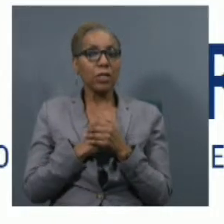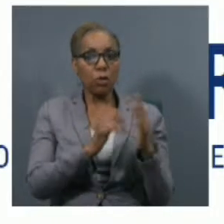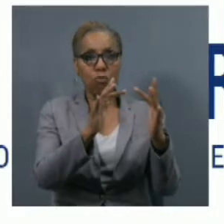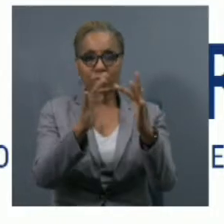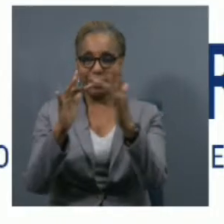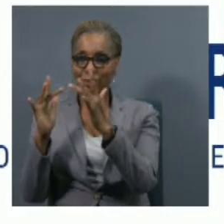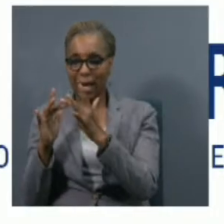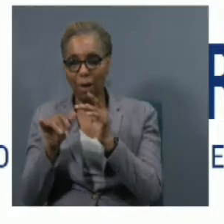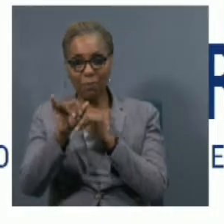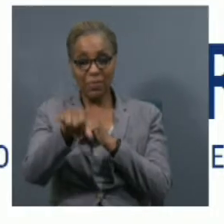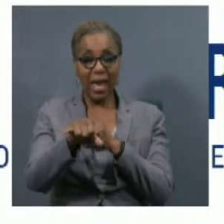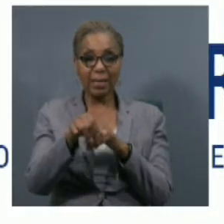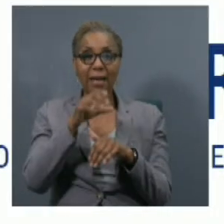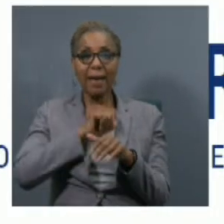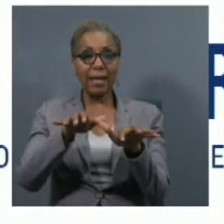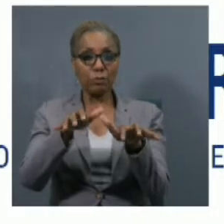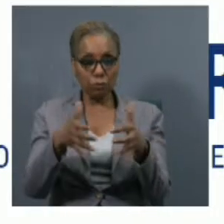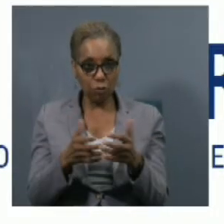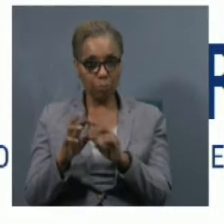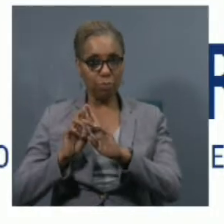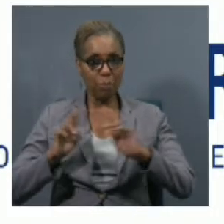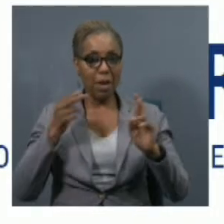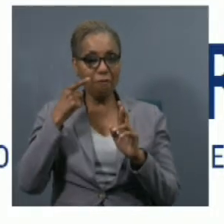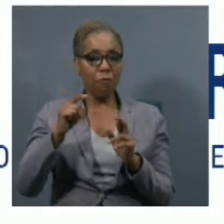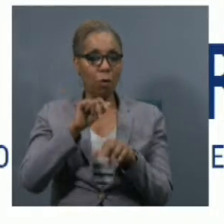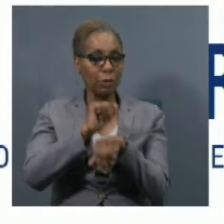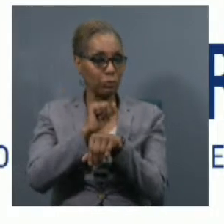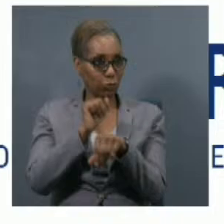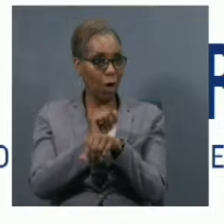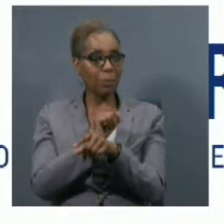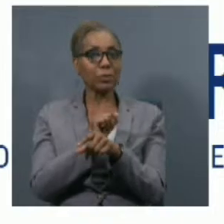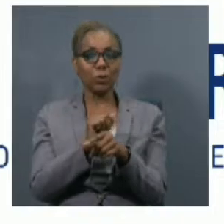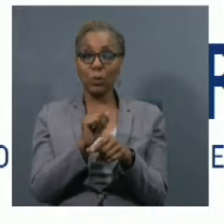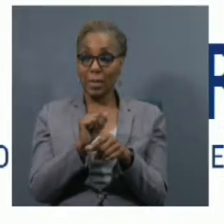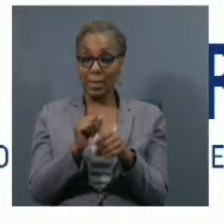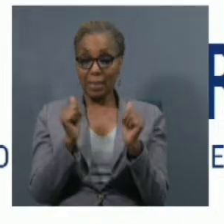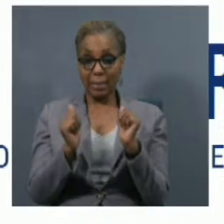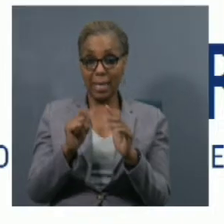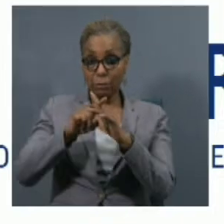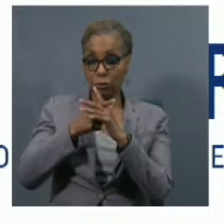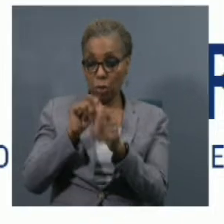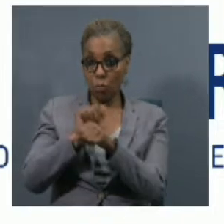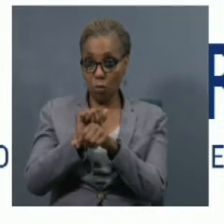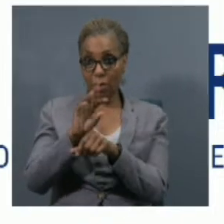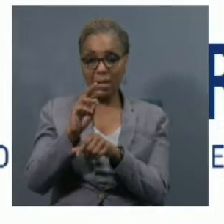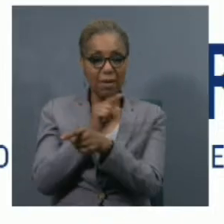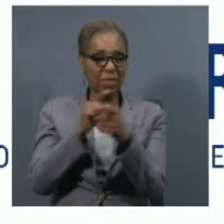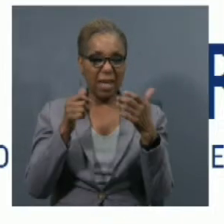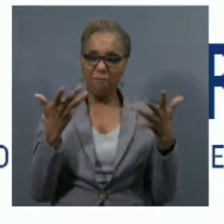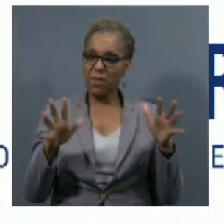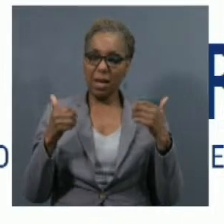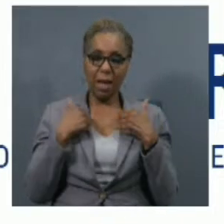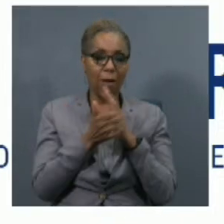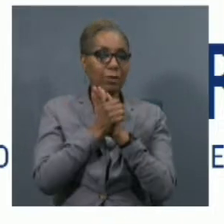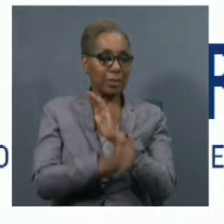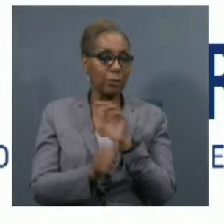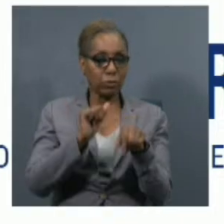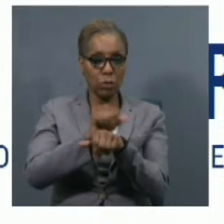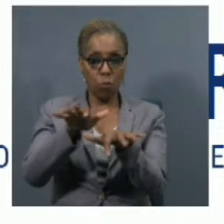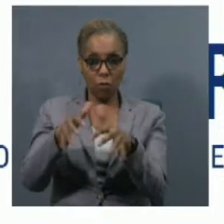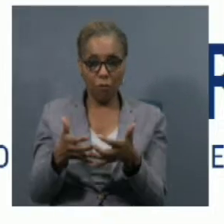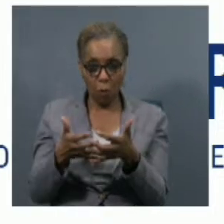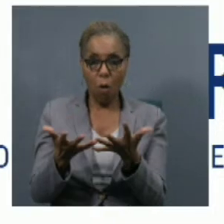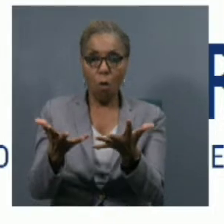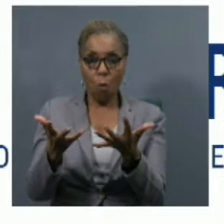age group to get them ready for a job so that by the time they turn 16, they have some of the skills that the workforce is